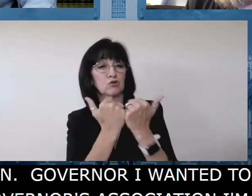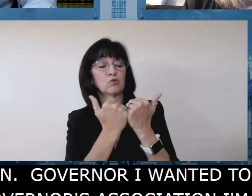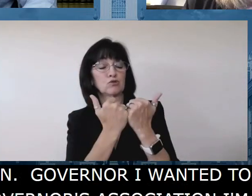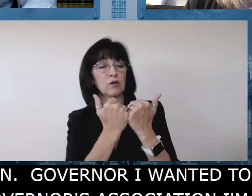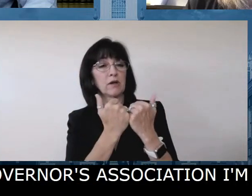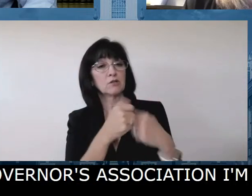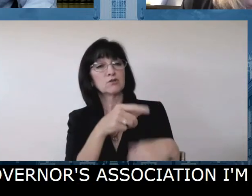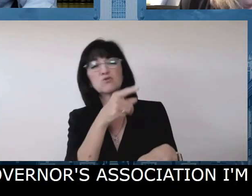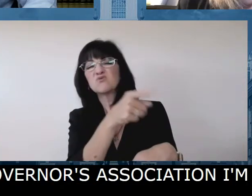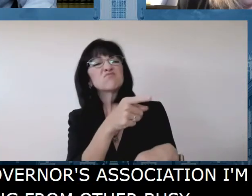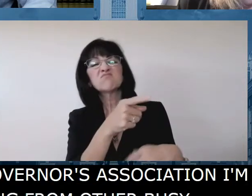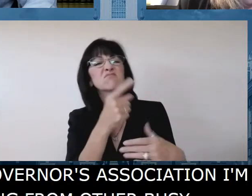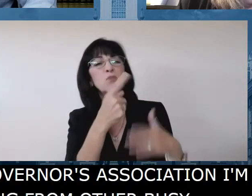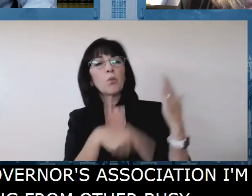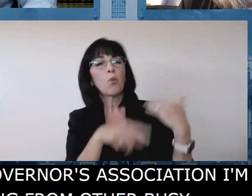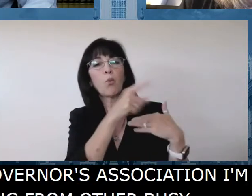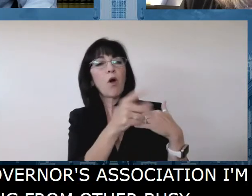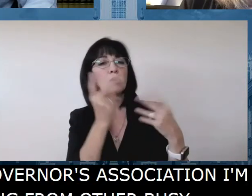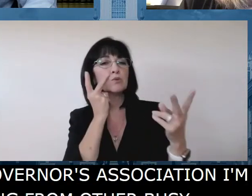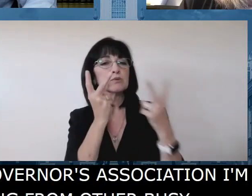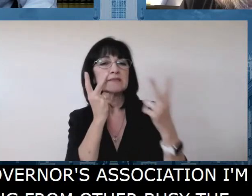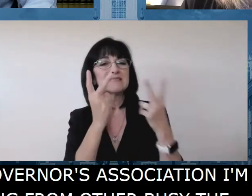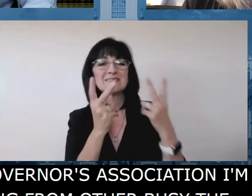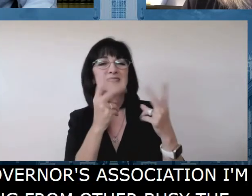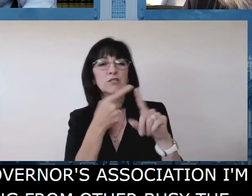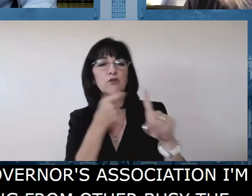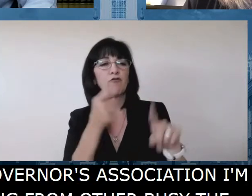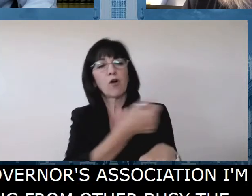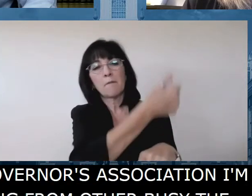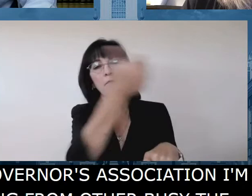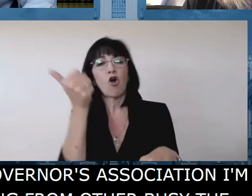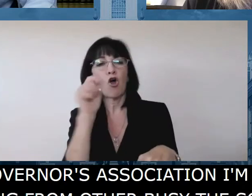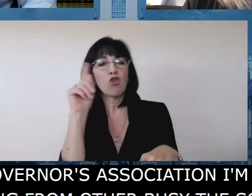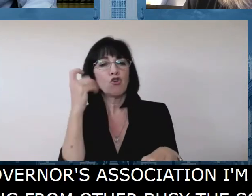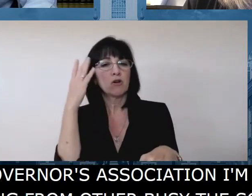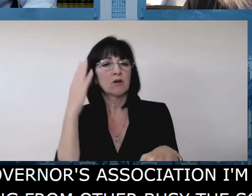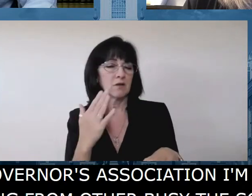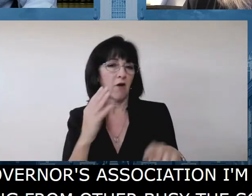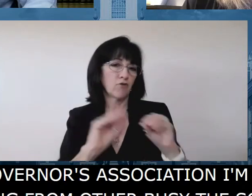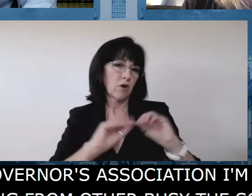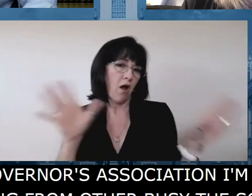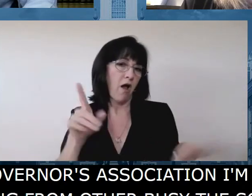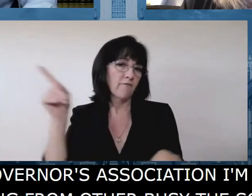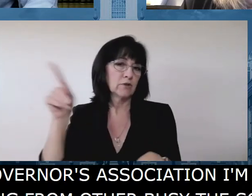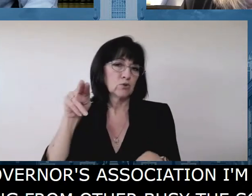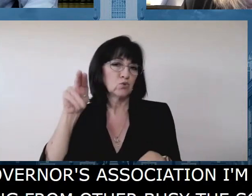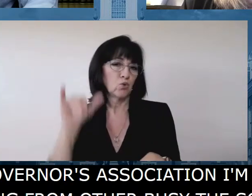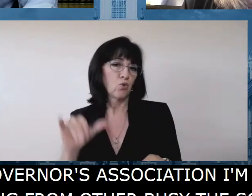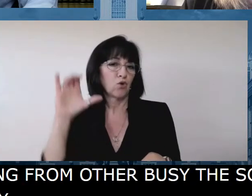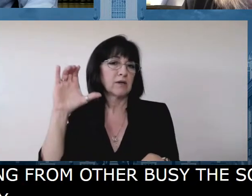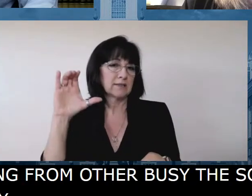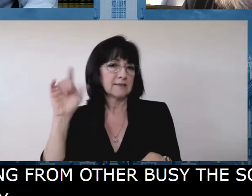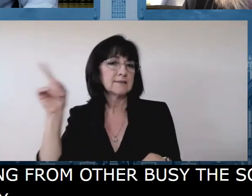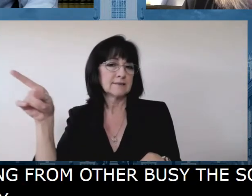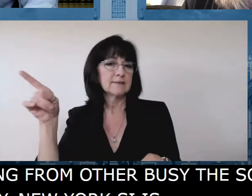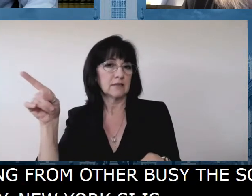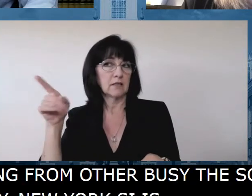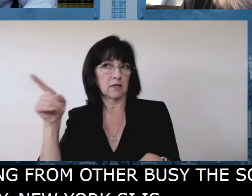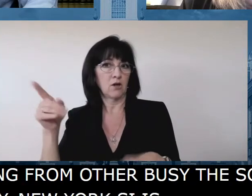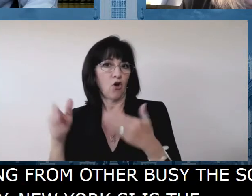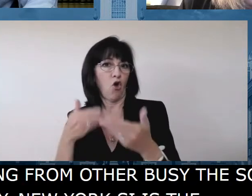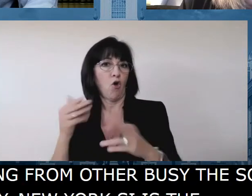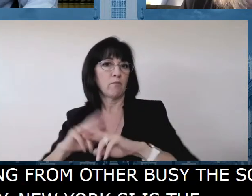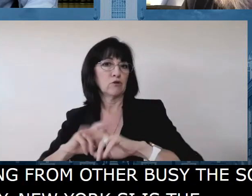the so-called vaccine passport. Obviously, New York City is the closest to establishing sort of